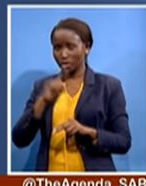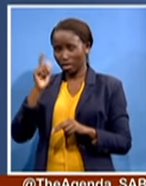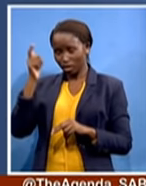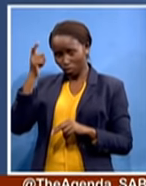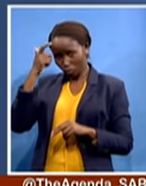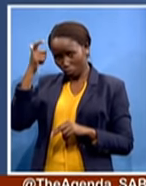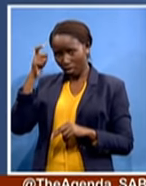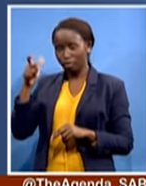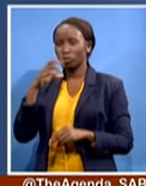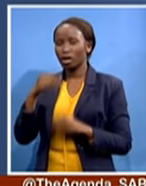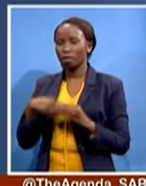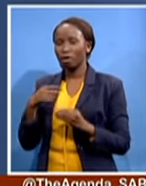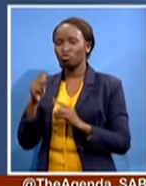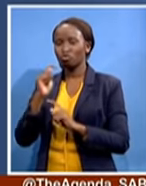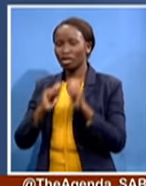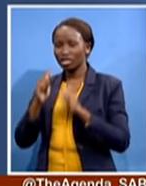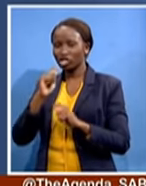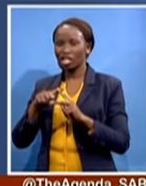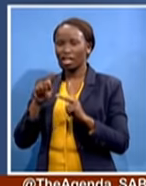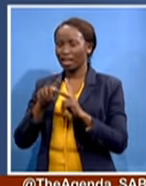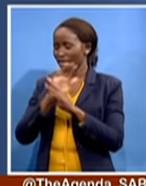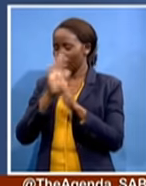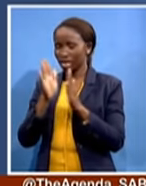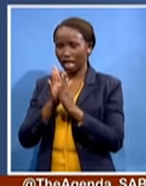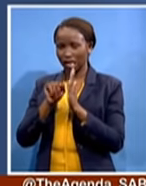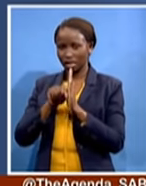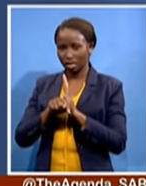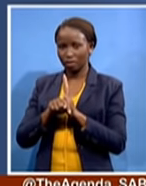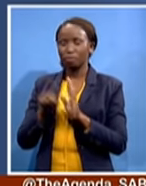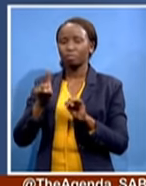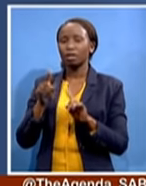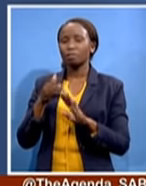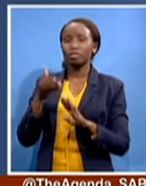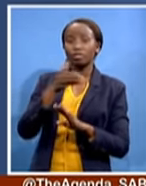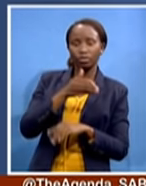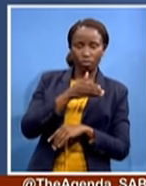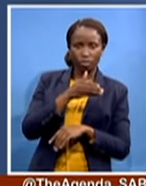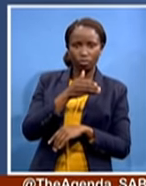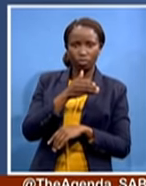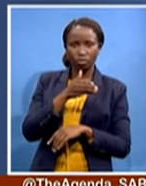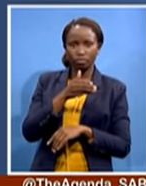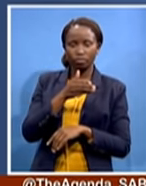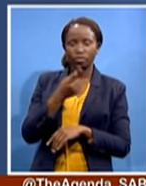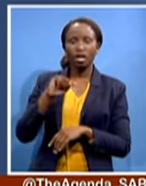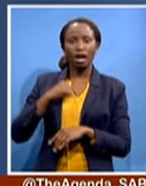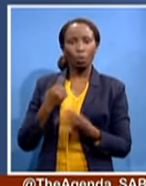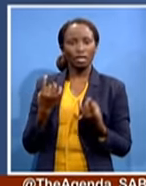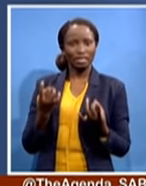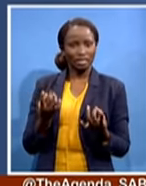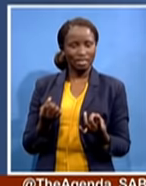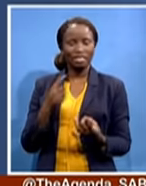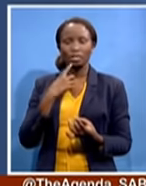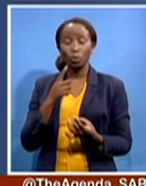that, I mean, previously, our ancestors, if it is really a traditional issue, were